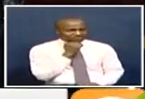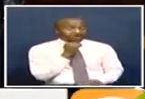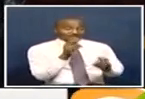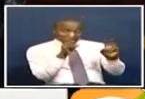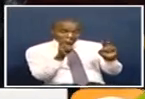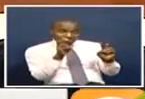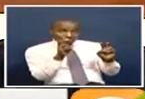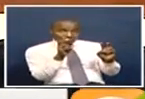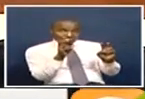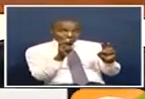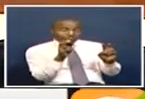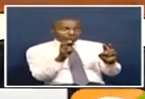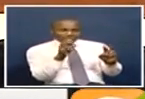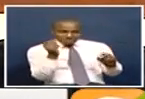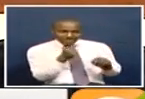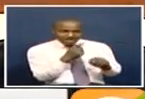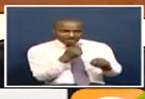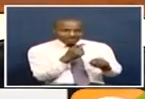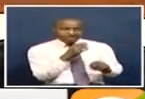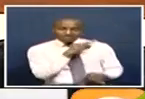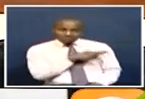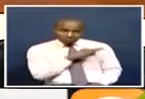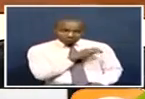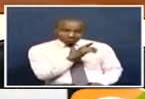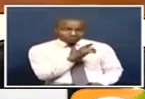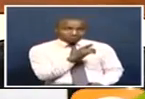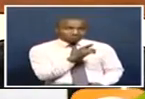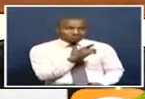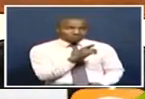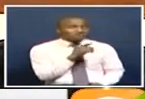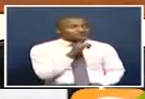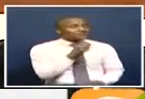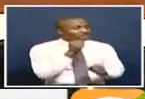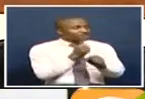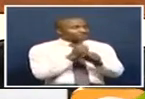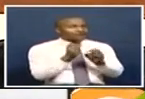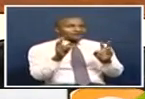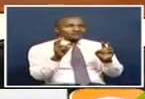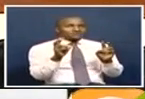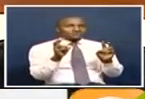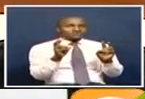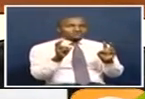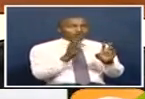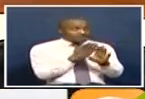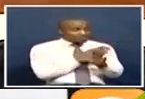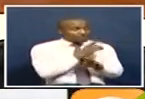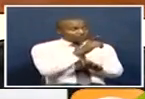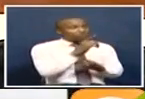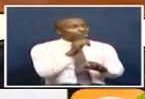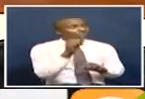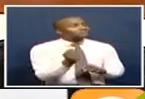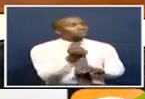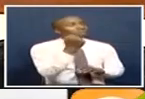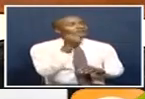related to wages and incomes, this is a labor issue. Before you come out like that, you